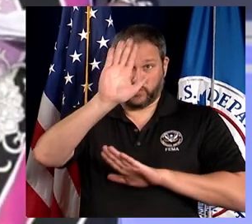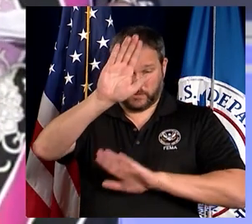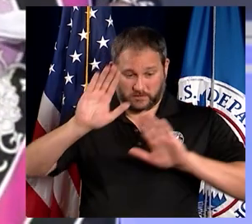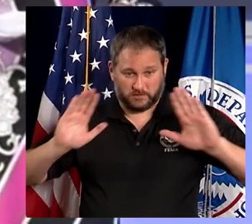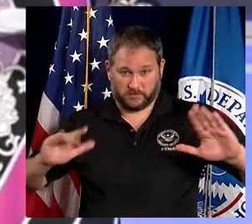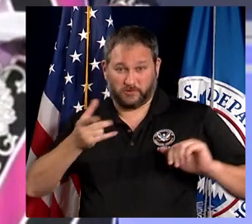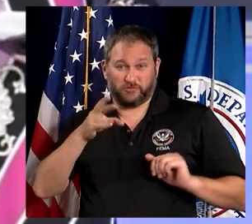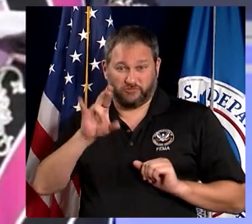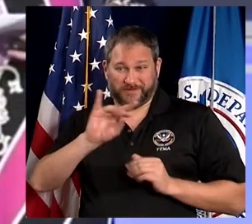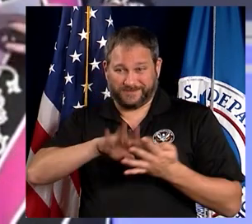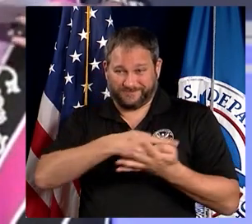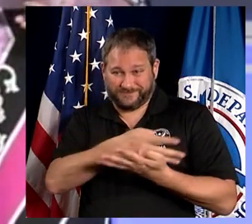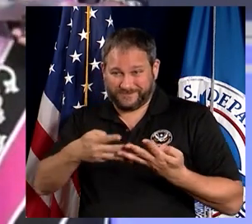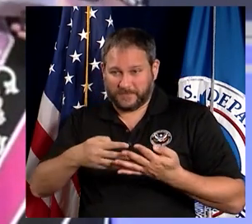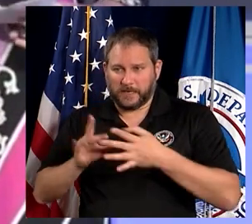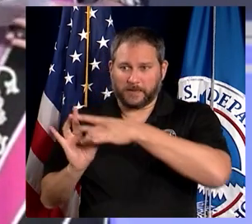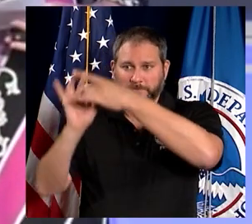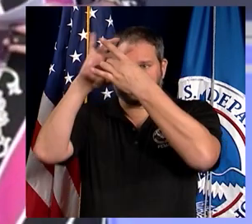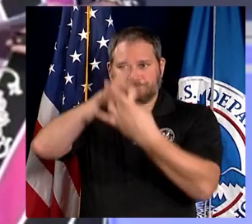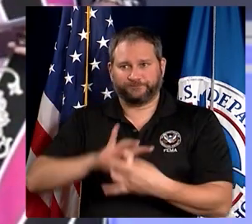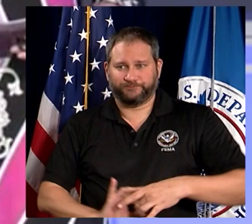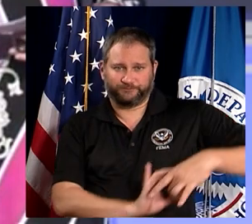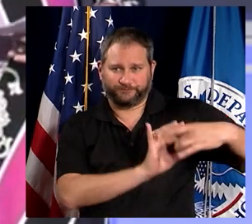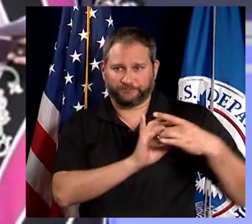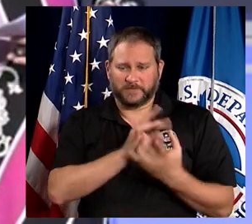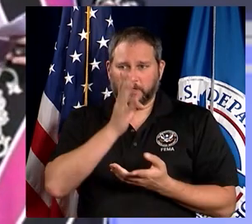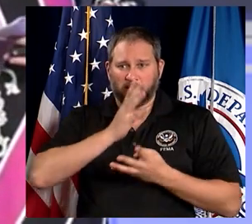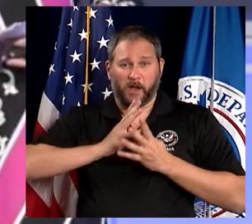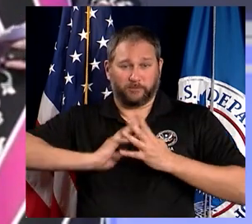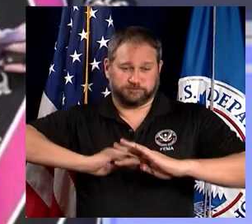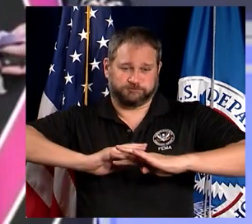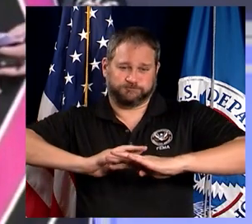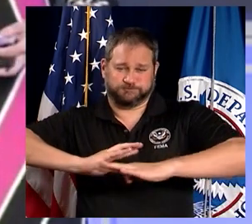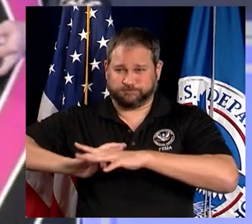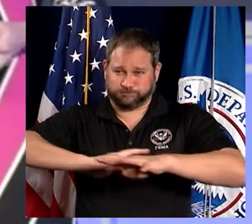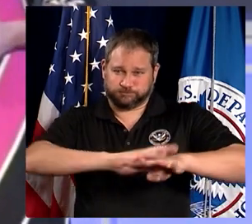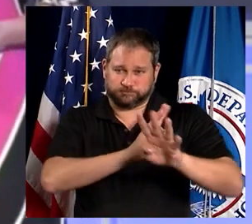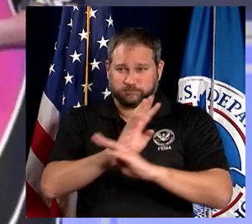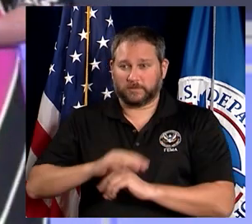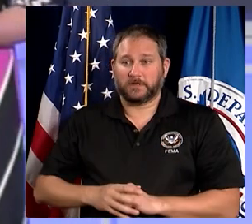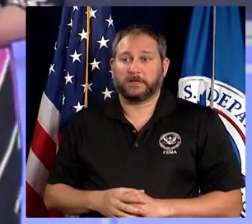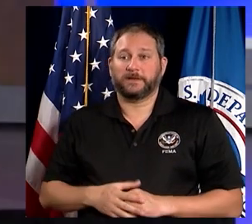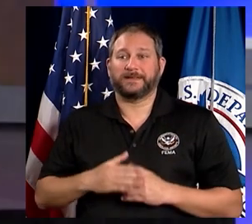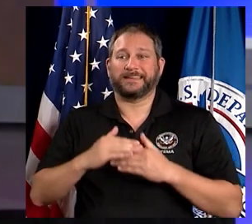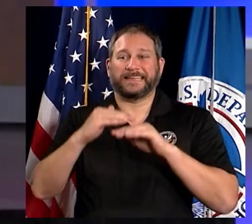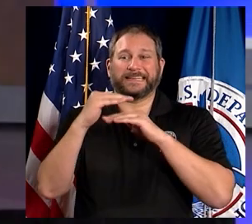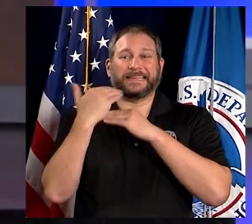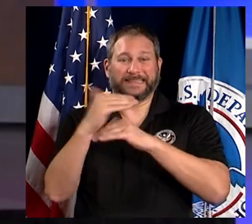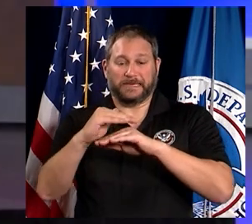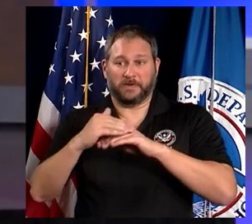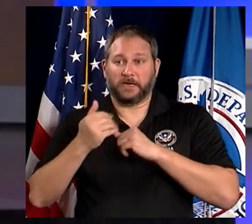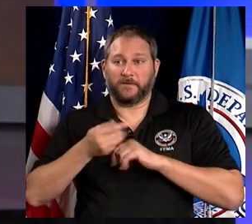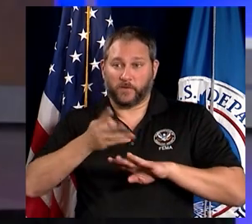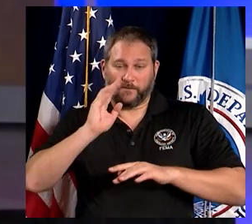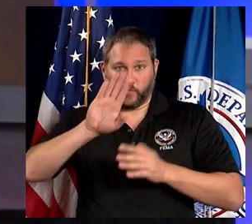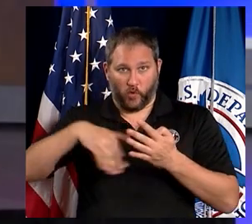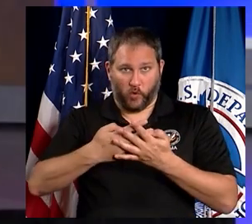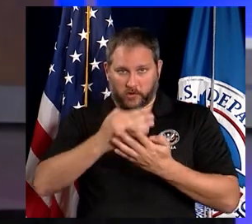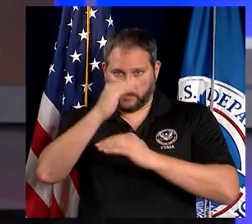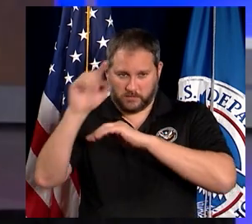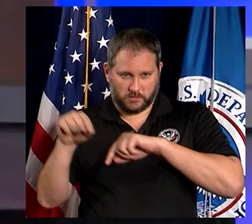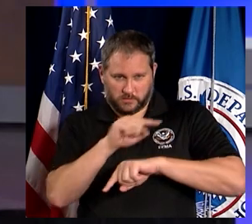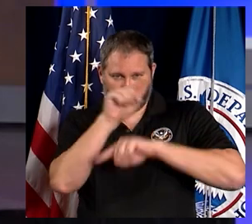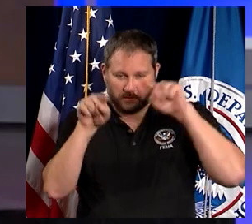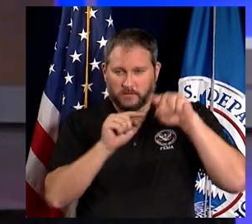limited direct current lines, allowing some amount of flow through all 4 regions. The interconnects